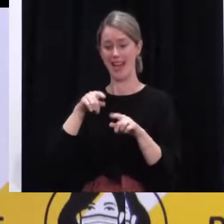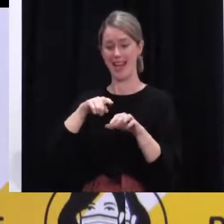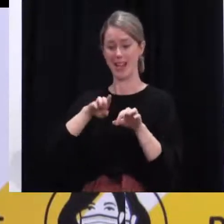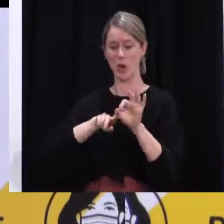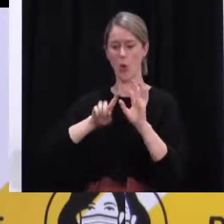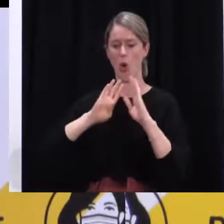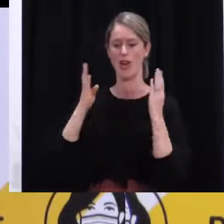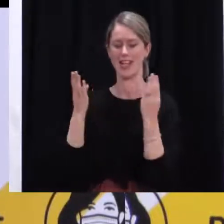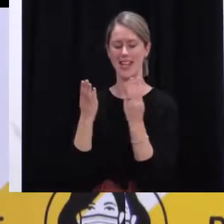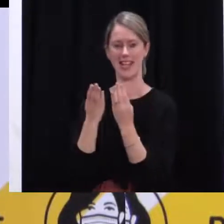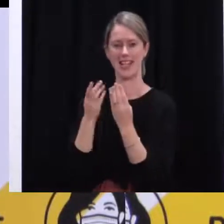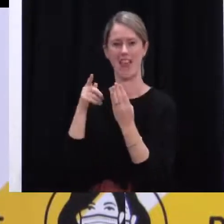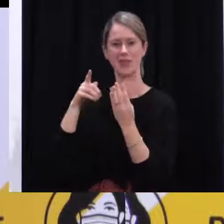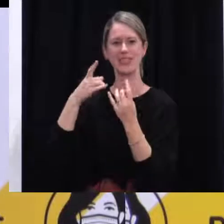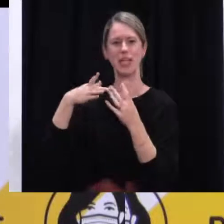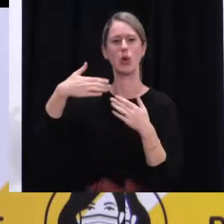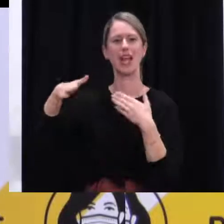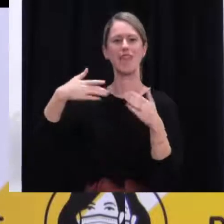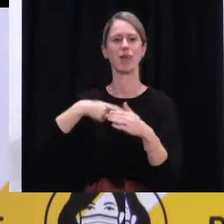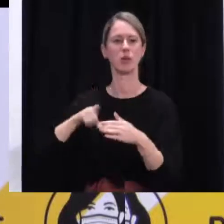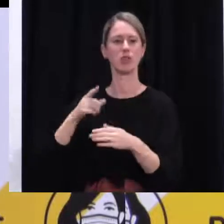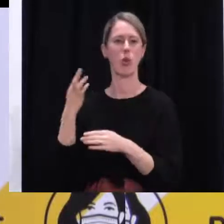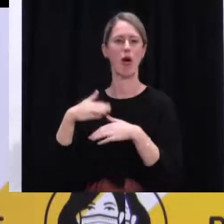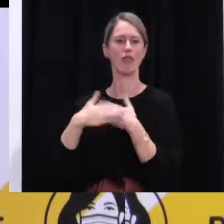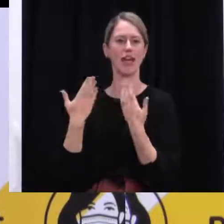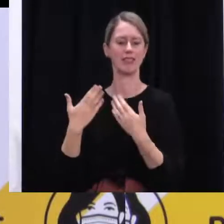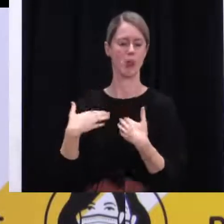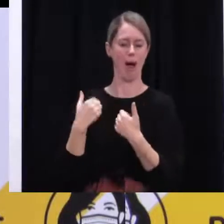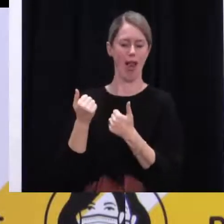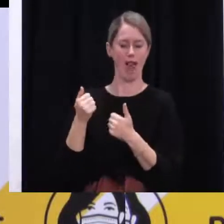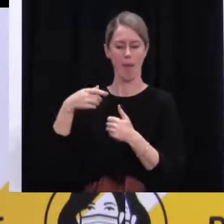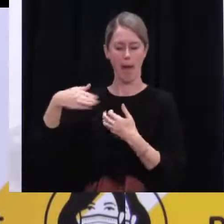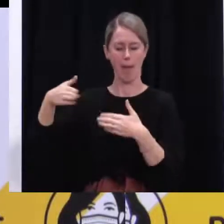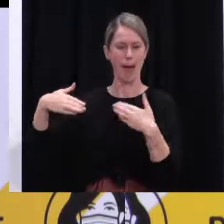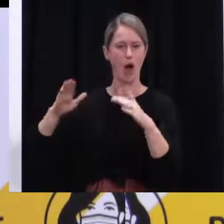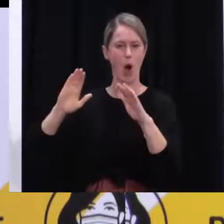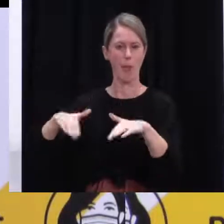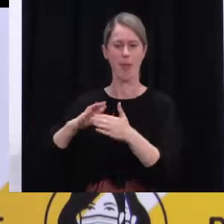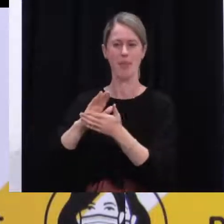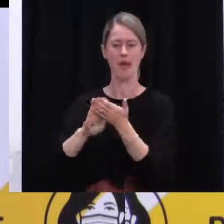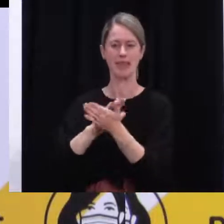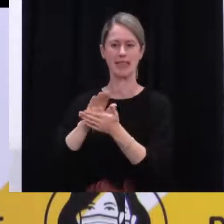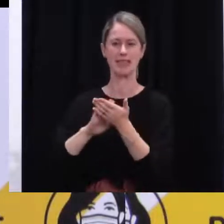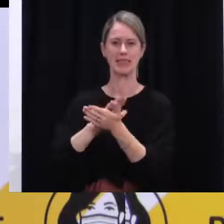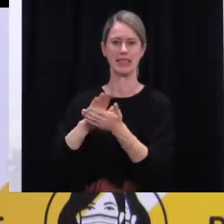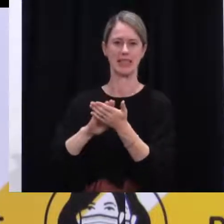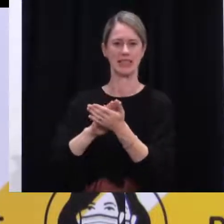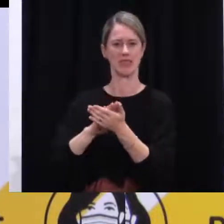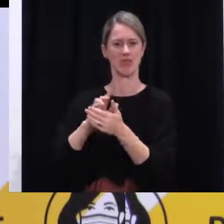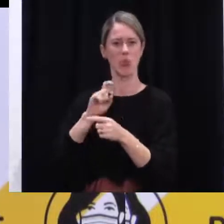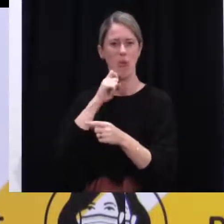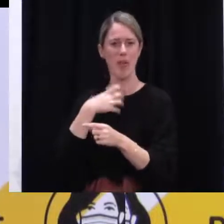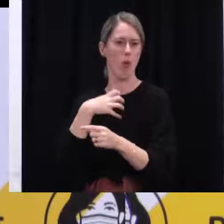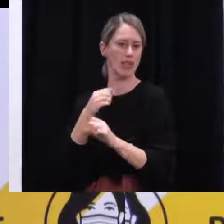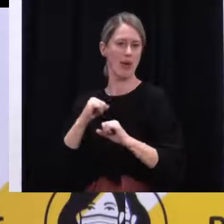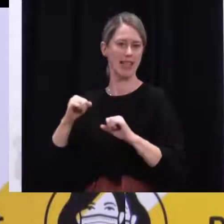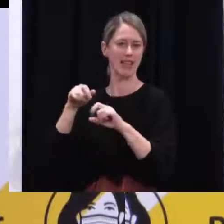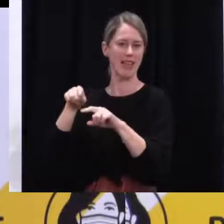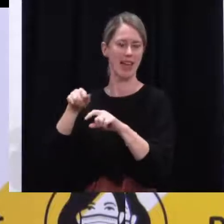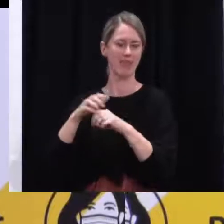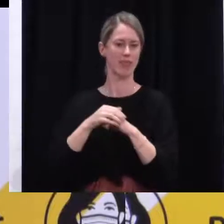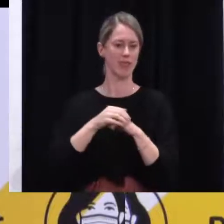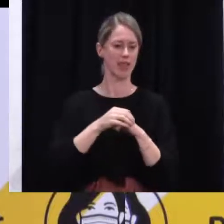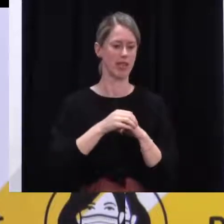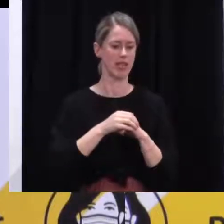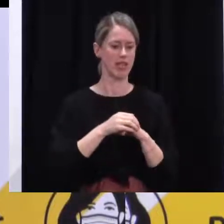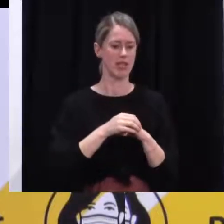at the other end of that cycle, where they will be recovering, and that will again free up some of those rooms. So it's not that we have to continue increasing capacity